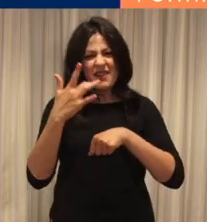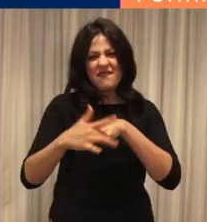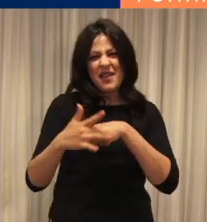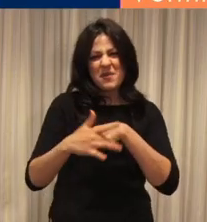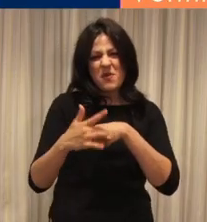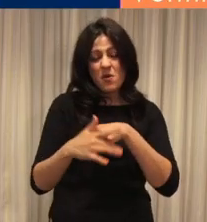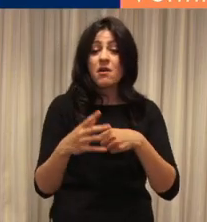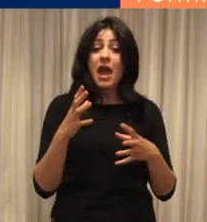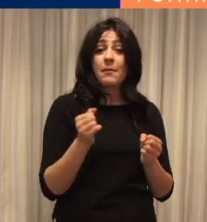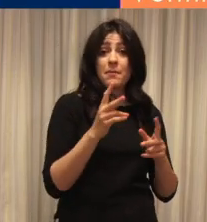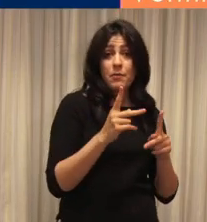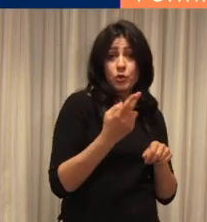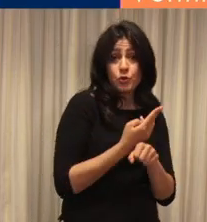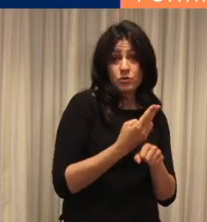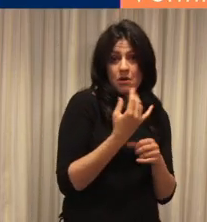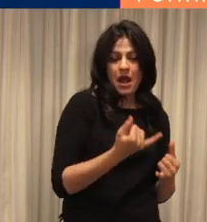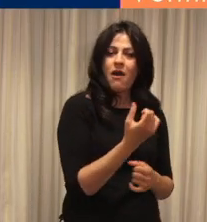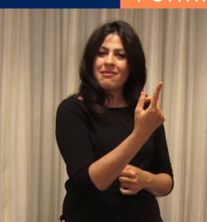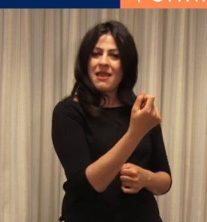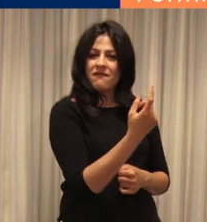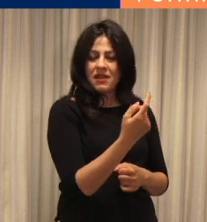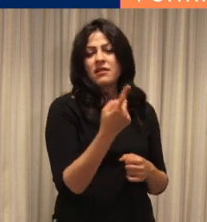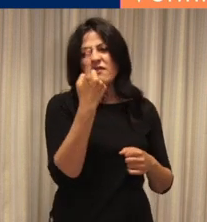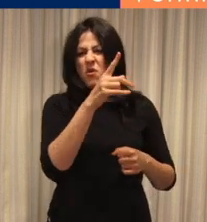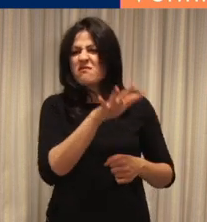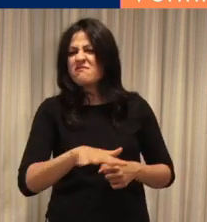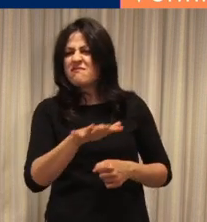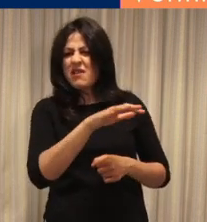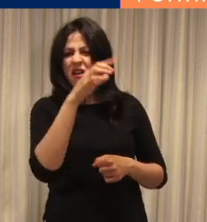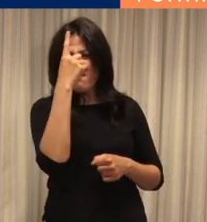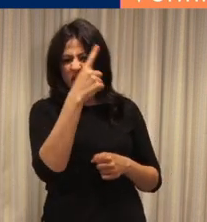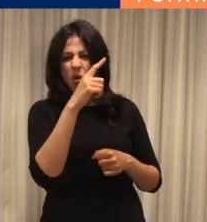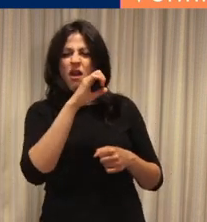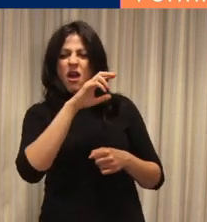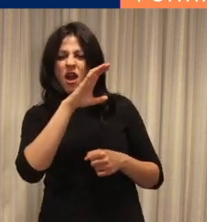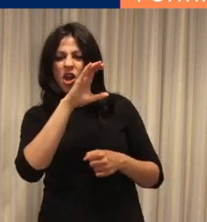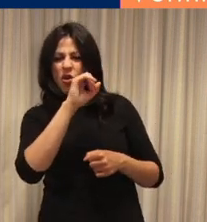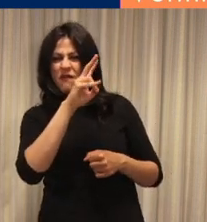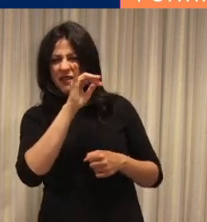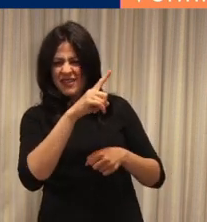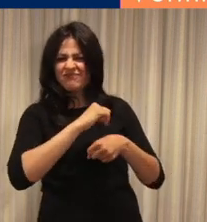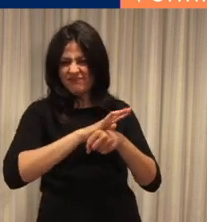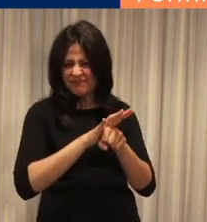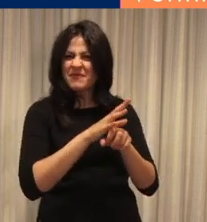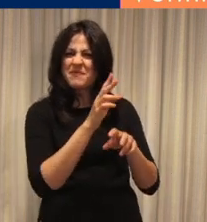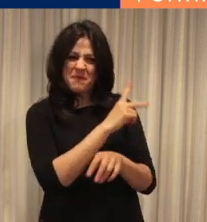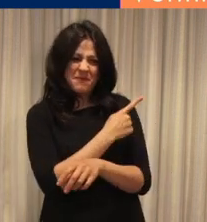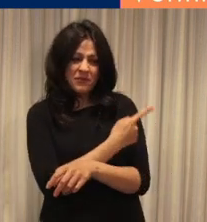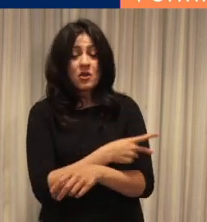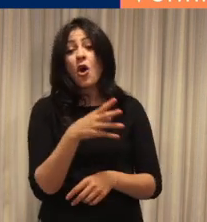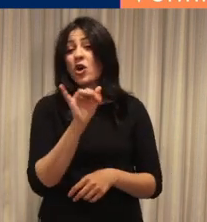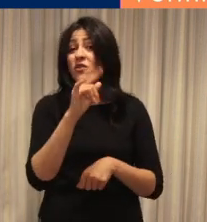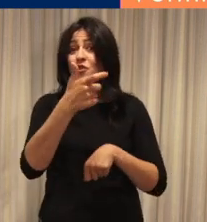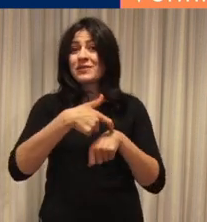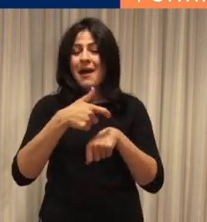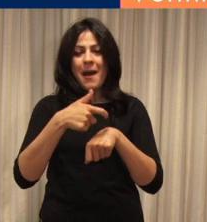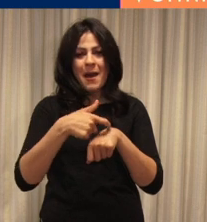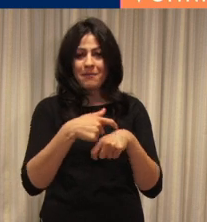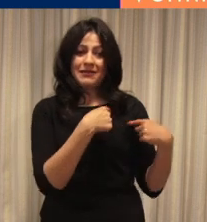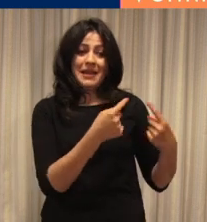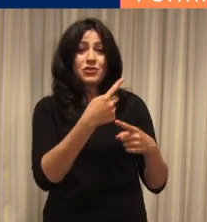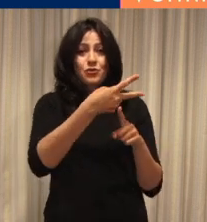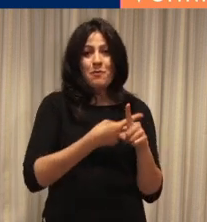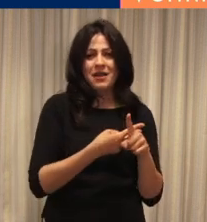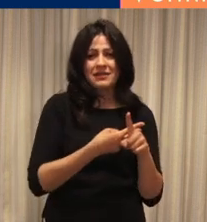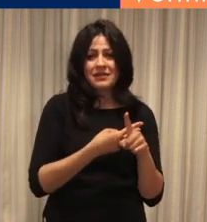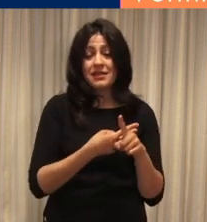beds in use right now in the county for COVID patients. And for the first time in over 2 months, we have 0